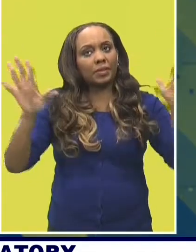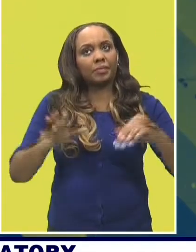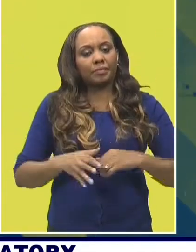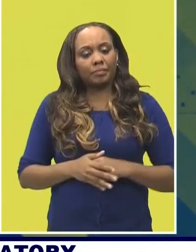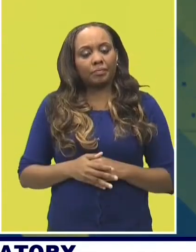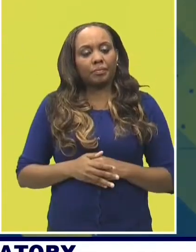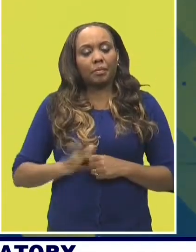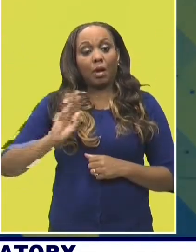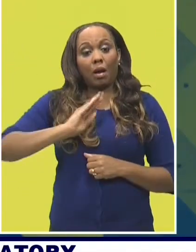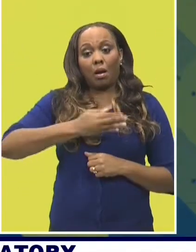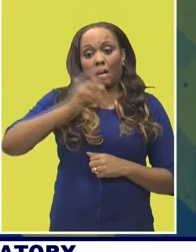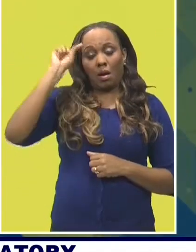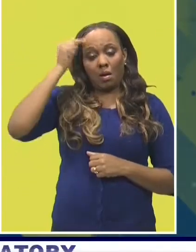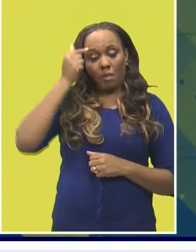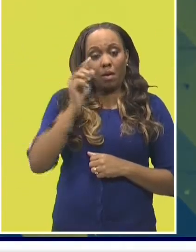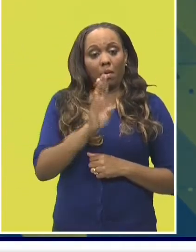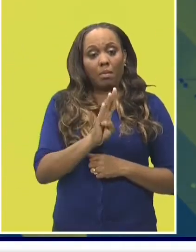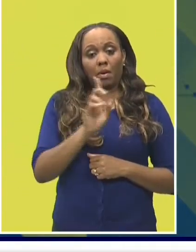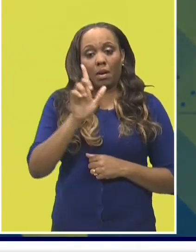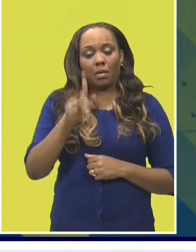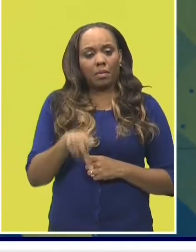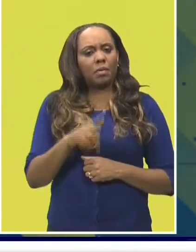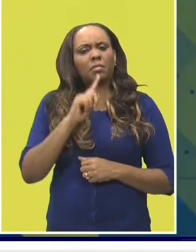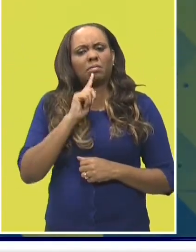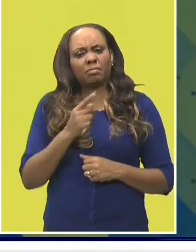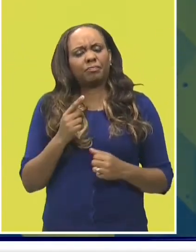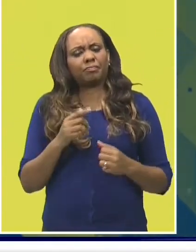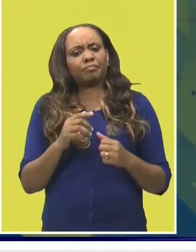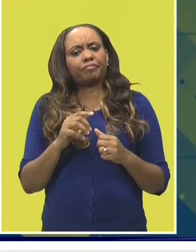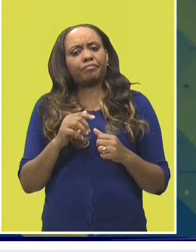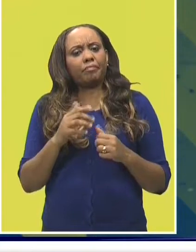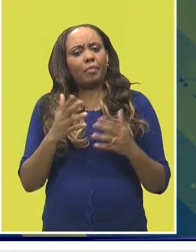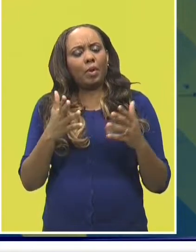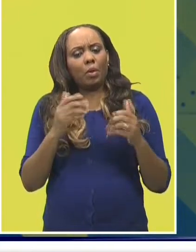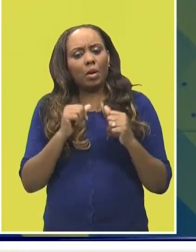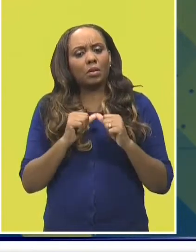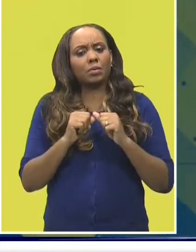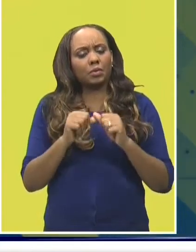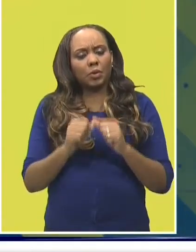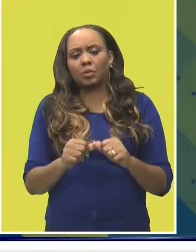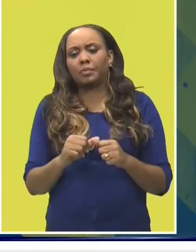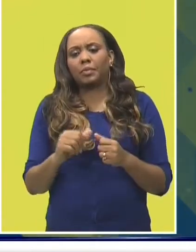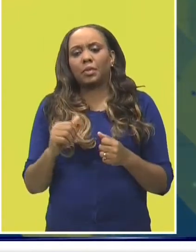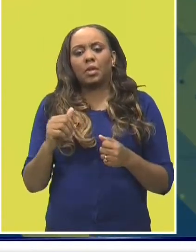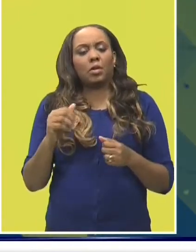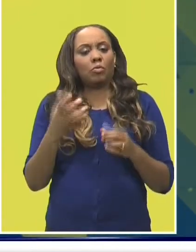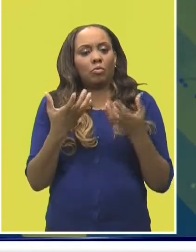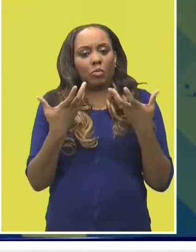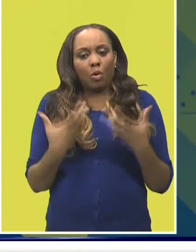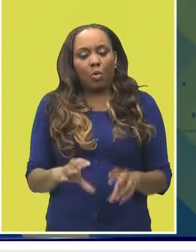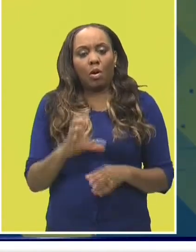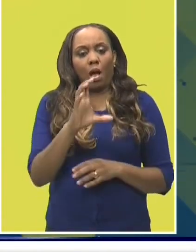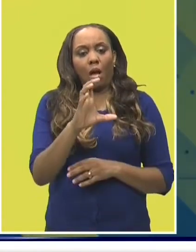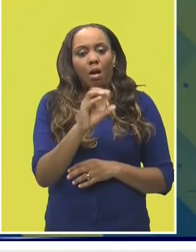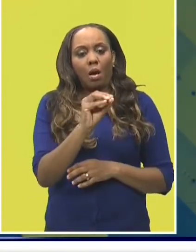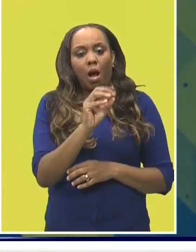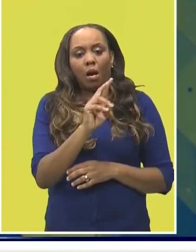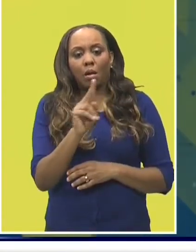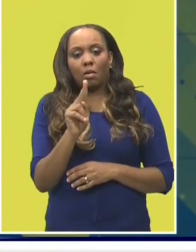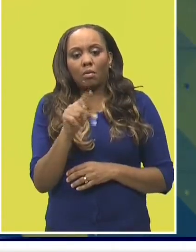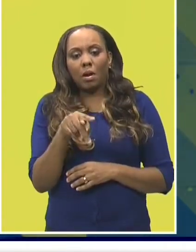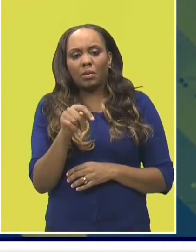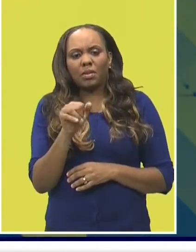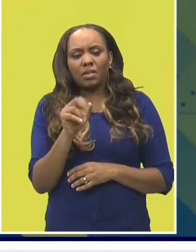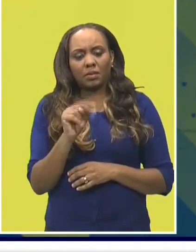Party as an administration has been very committed to this process. So Louis Tull negotiated on behalf of Barbados that particular UN